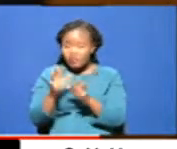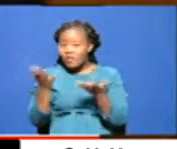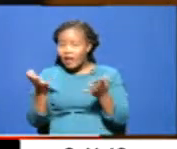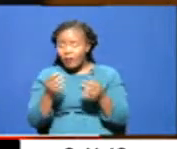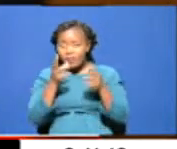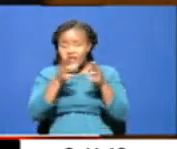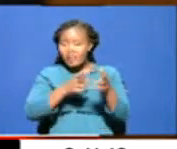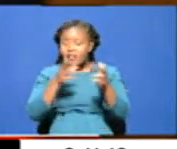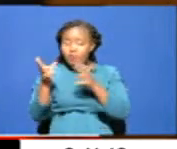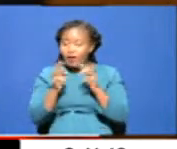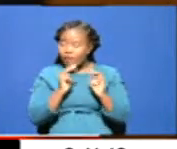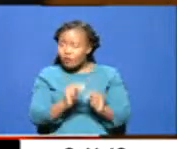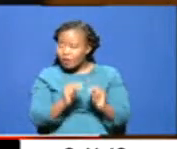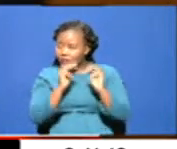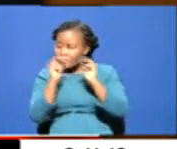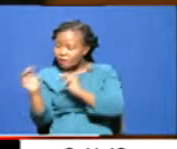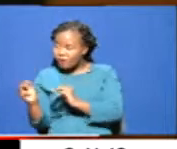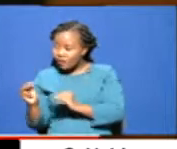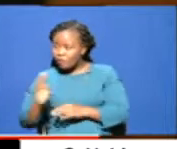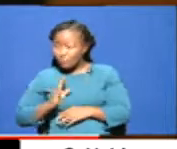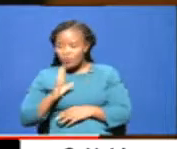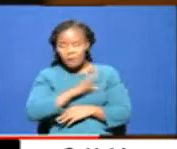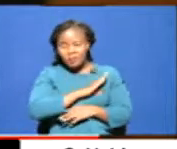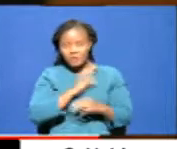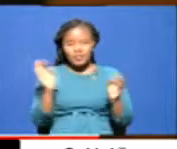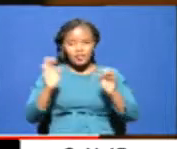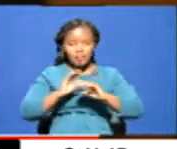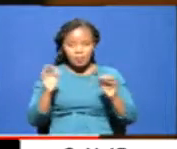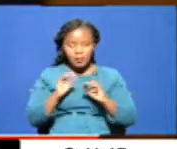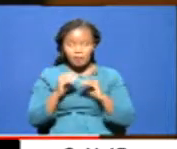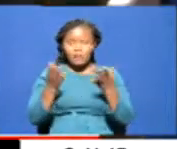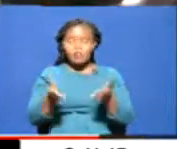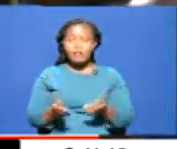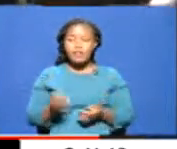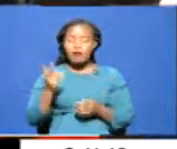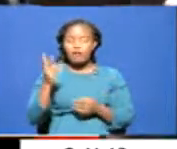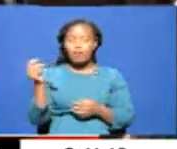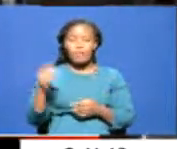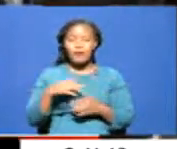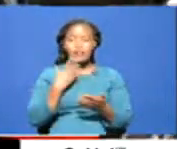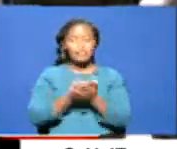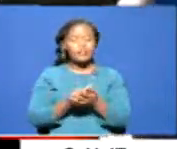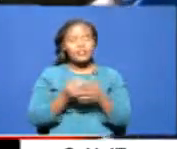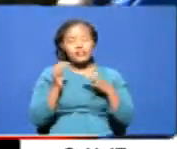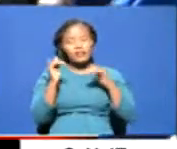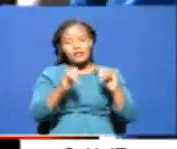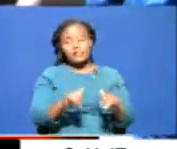were transferred to the board, hence the sentence remains in force.